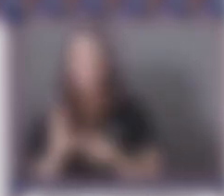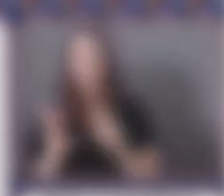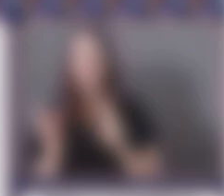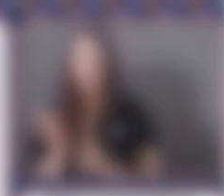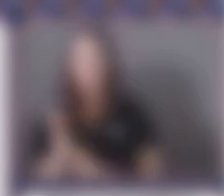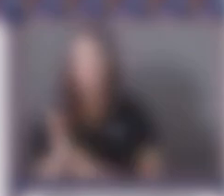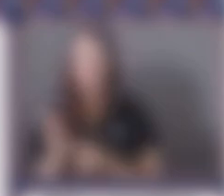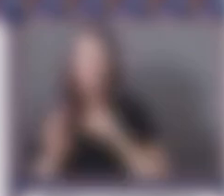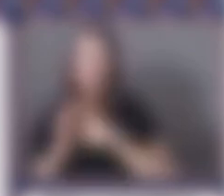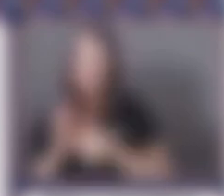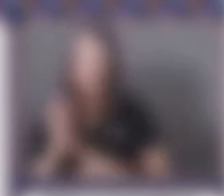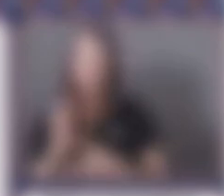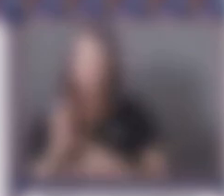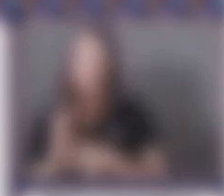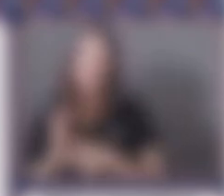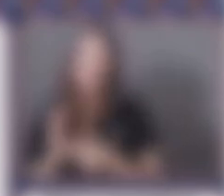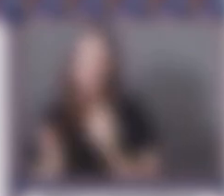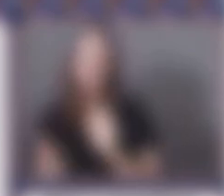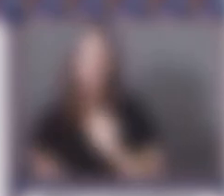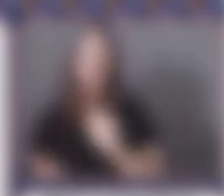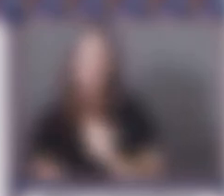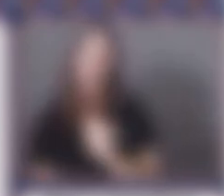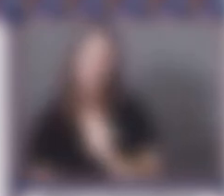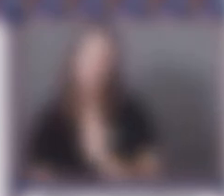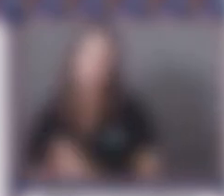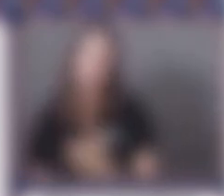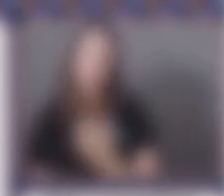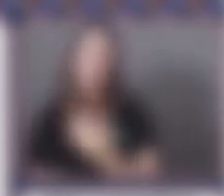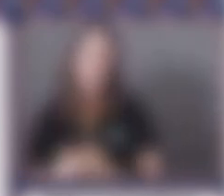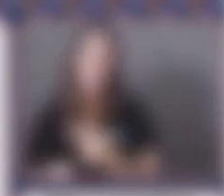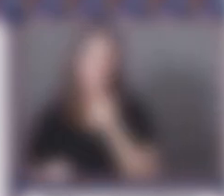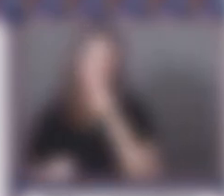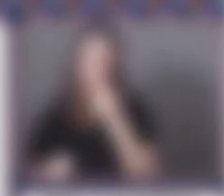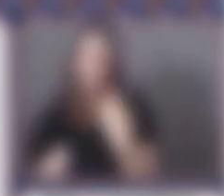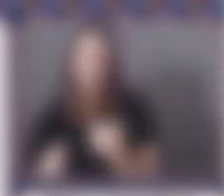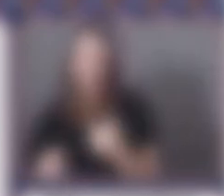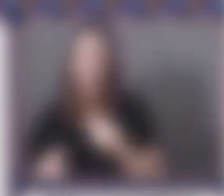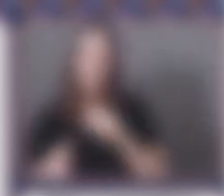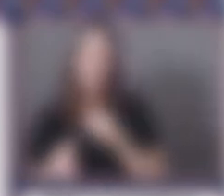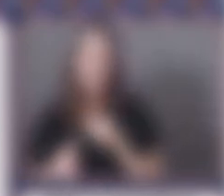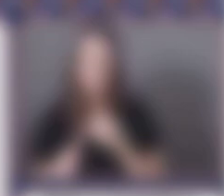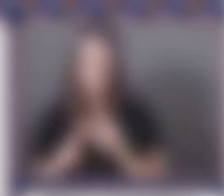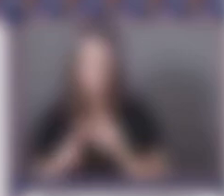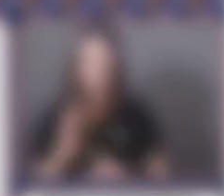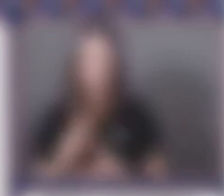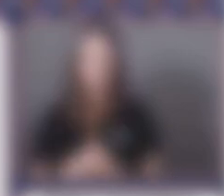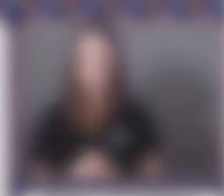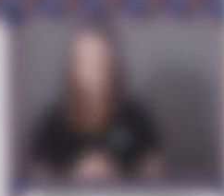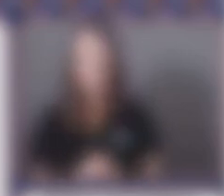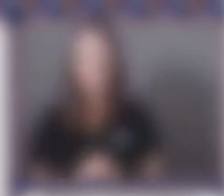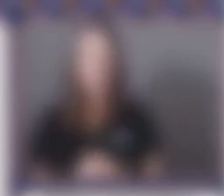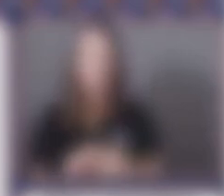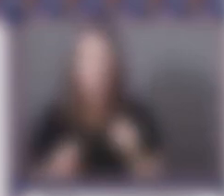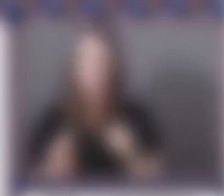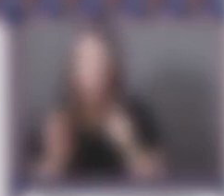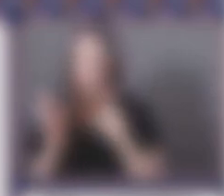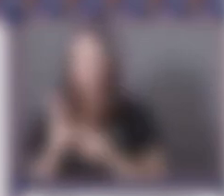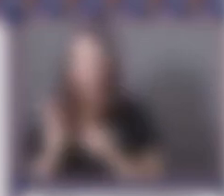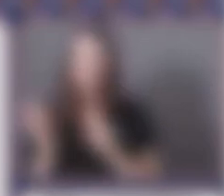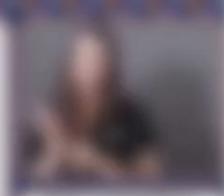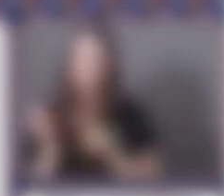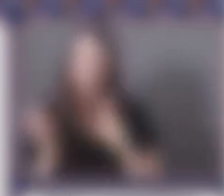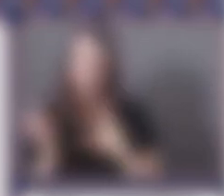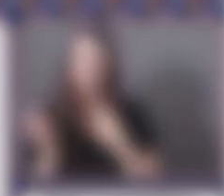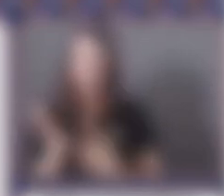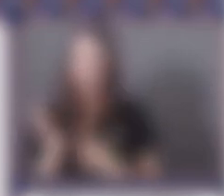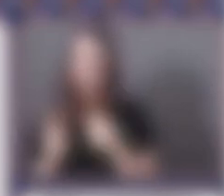CRPD, as well as the social welfare constitutional power. Those are constitutional powers that are currently set in